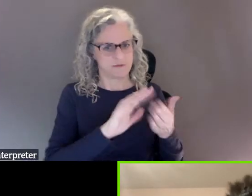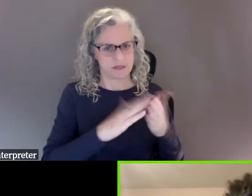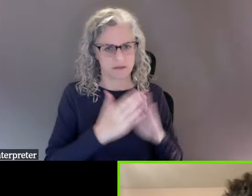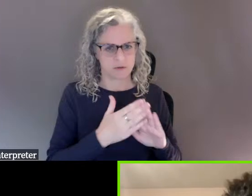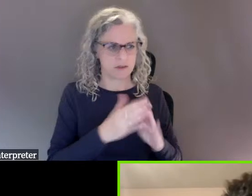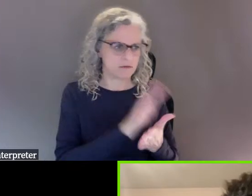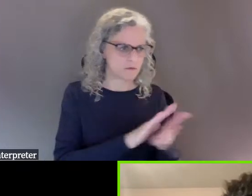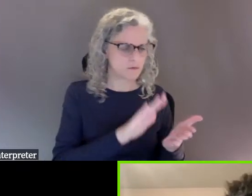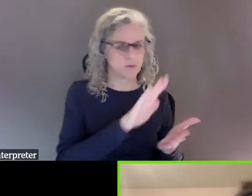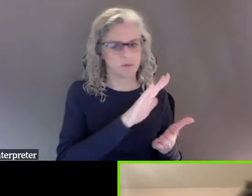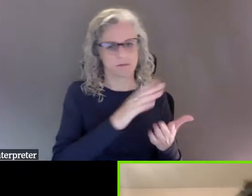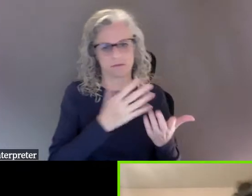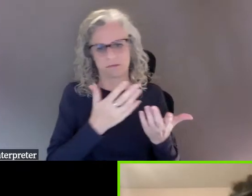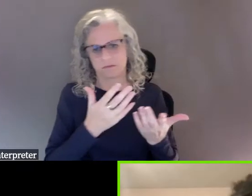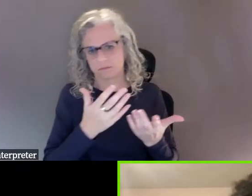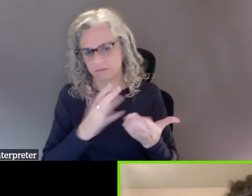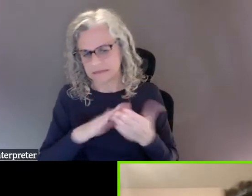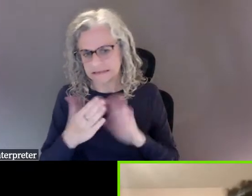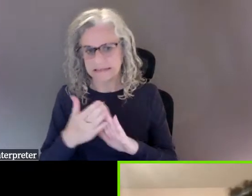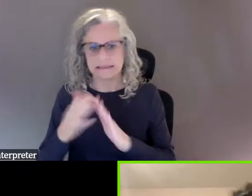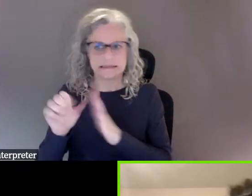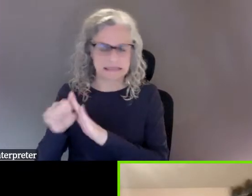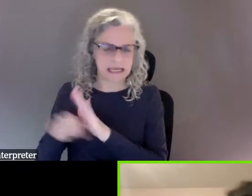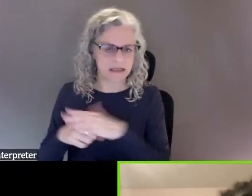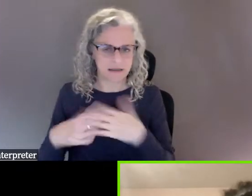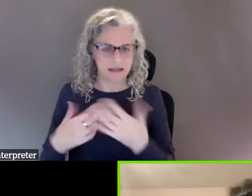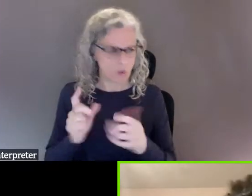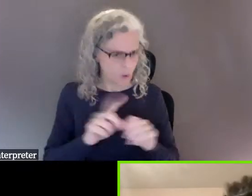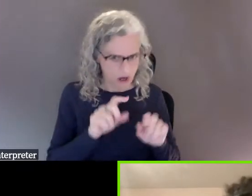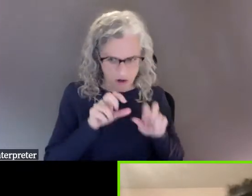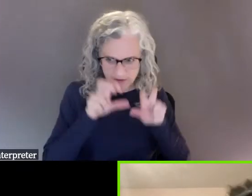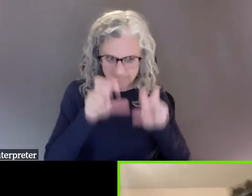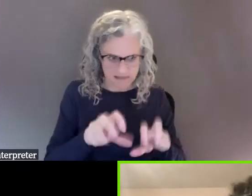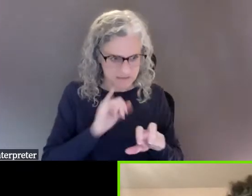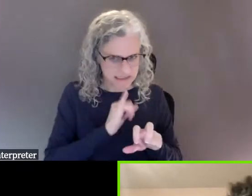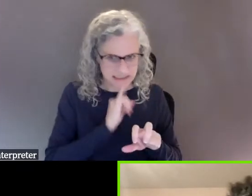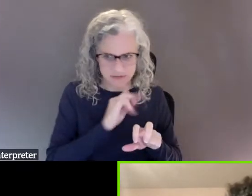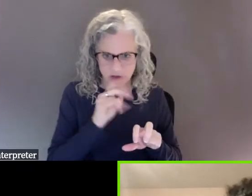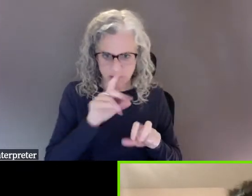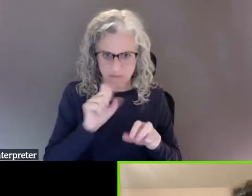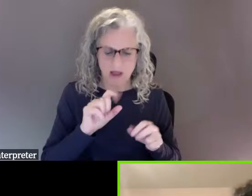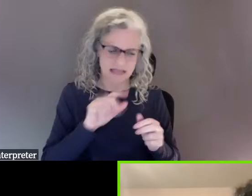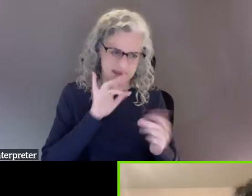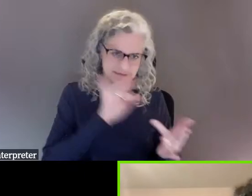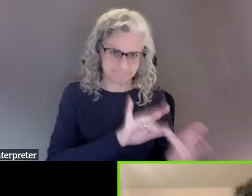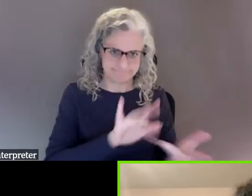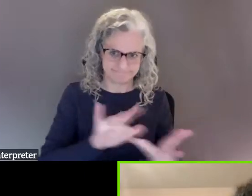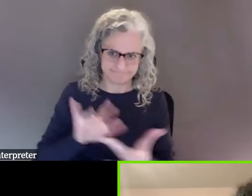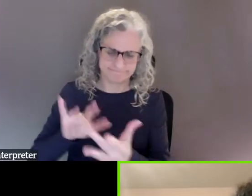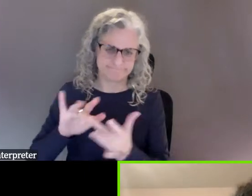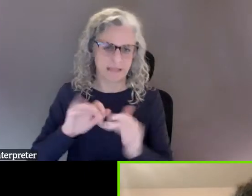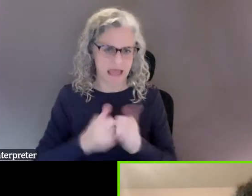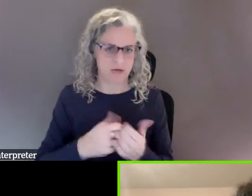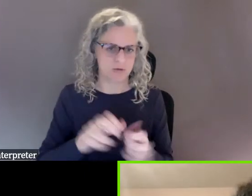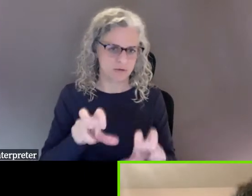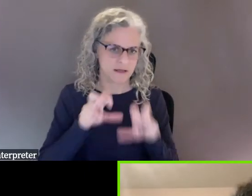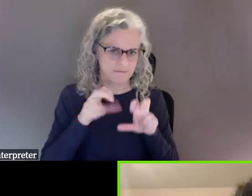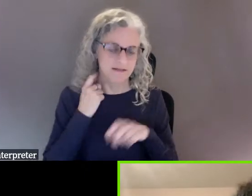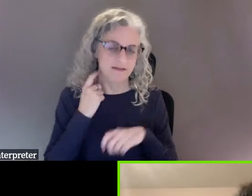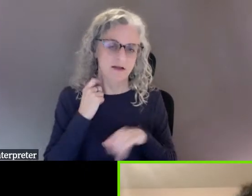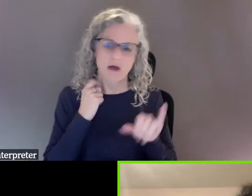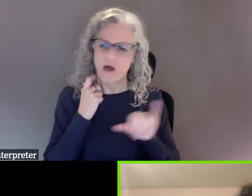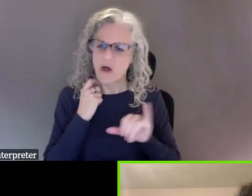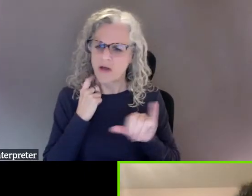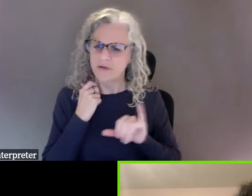might be investing in Israel bonds, and start having those conversations with them about how do we divest. And also just wanted to point out, because I think somebody